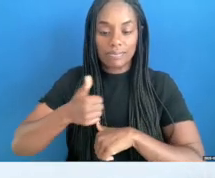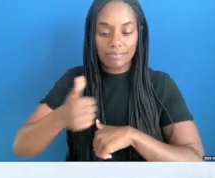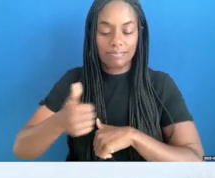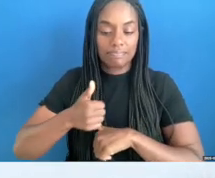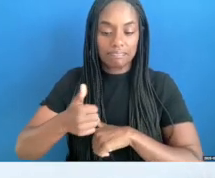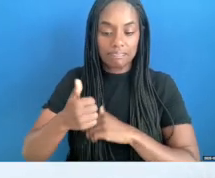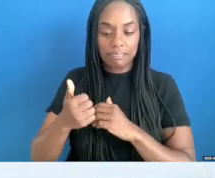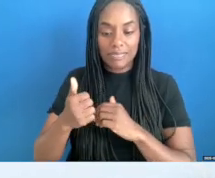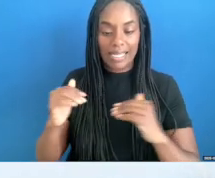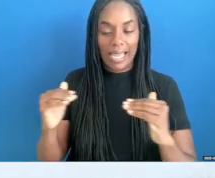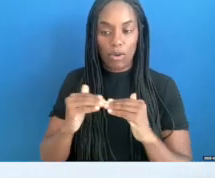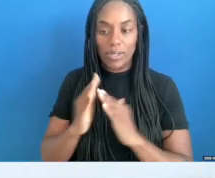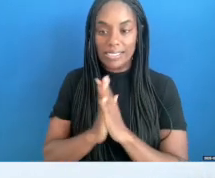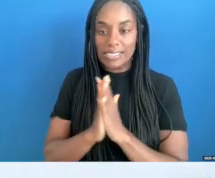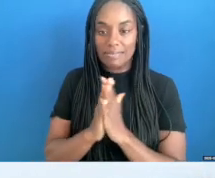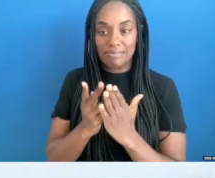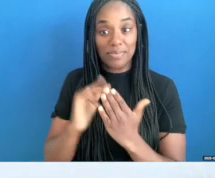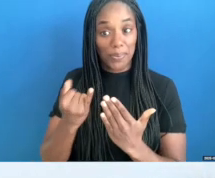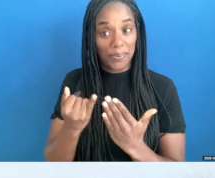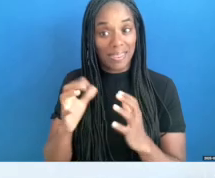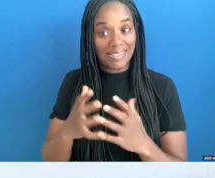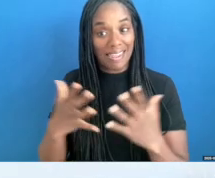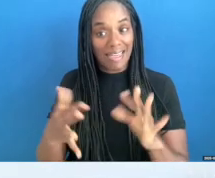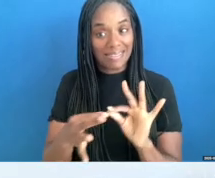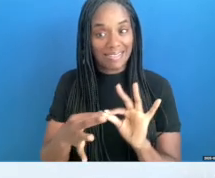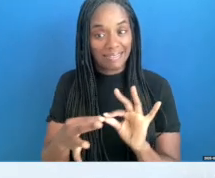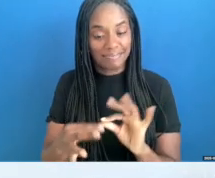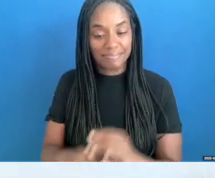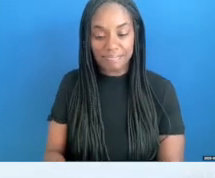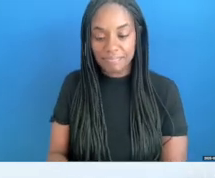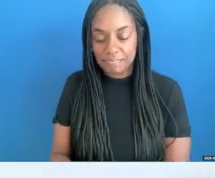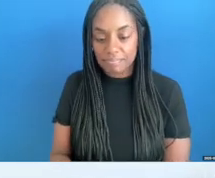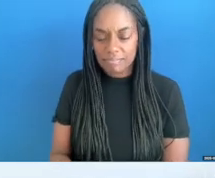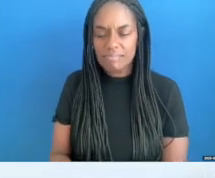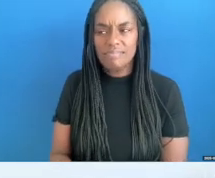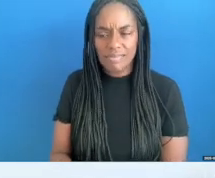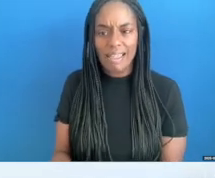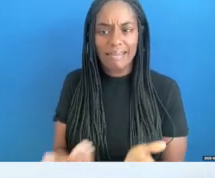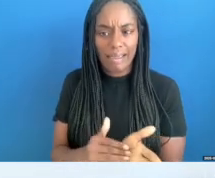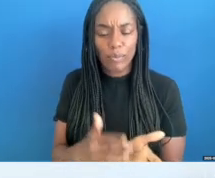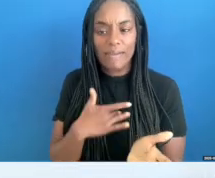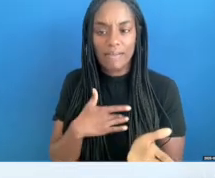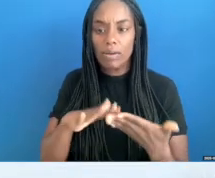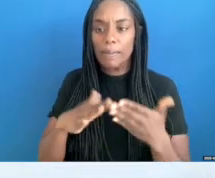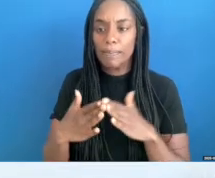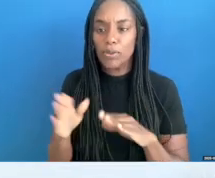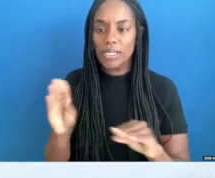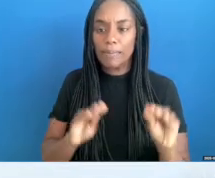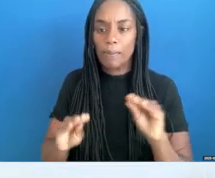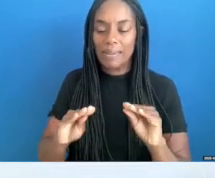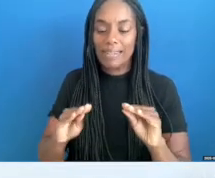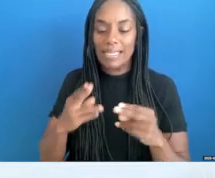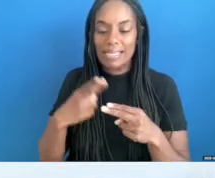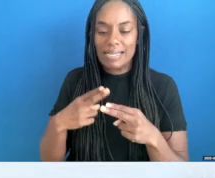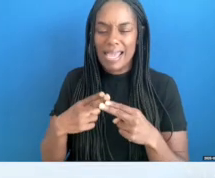Incentive Projects. That's a mouthful. Again, we thought the community mobility name more